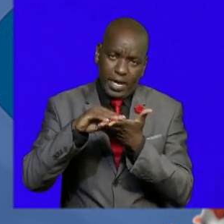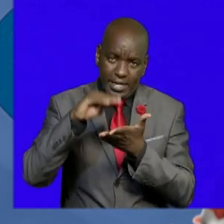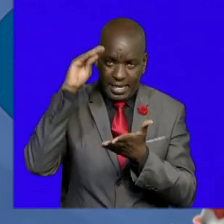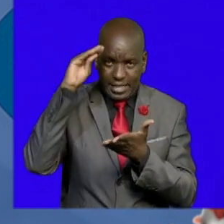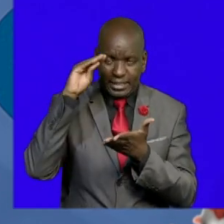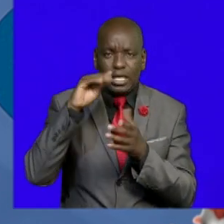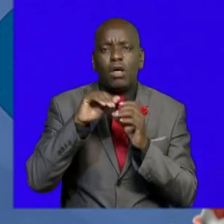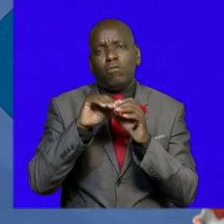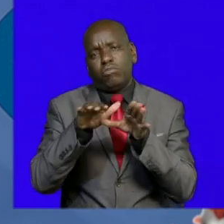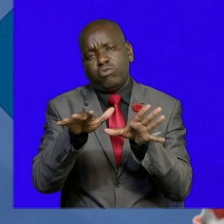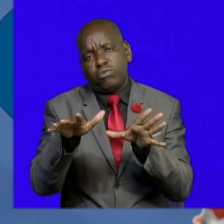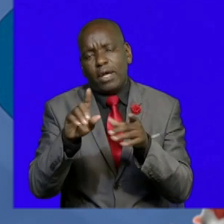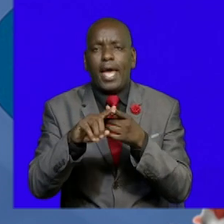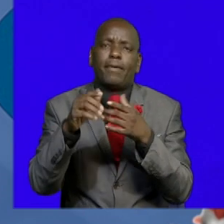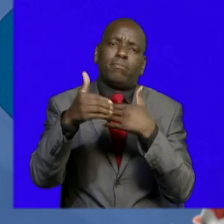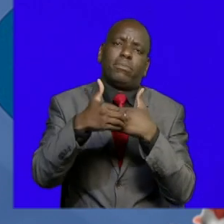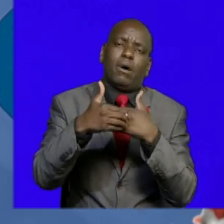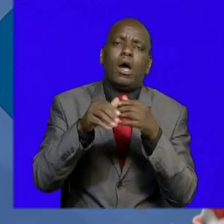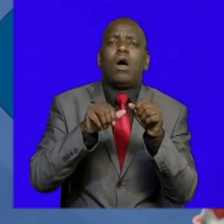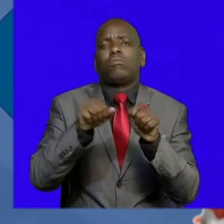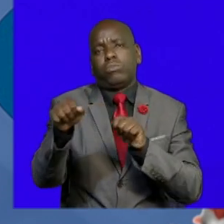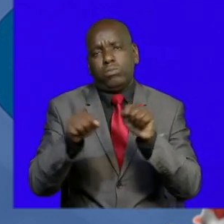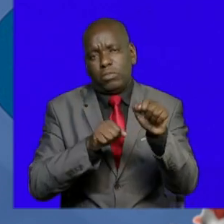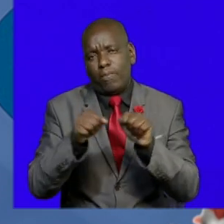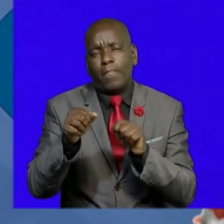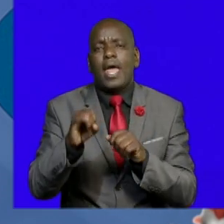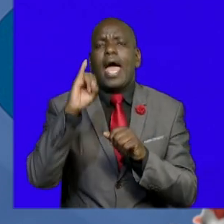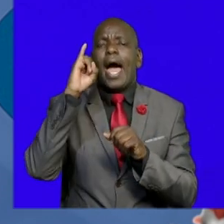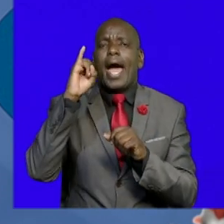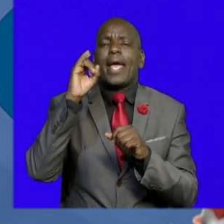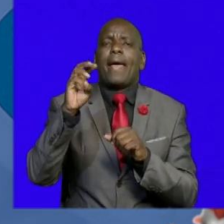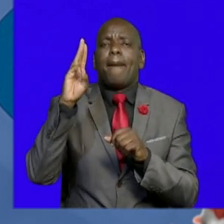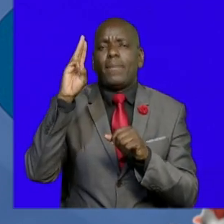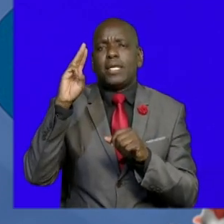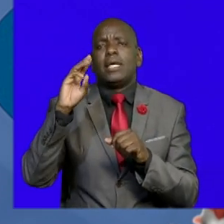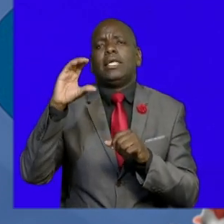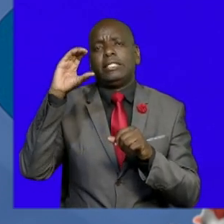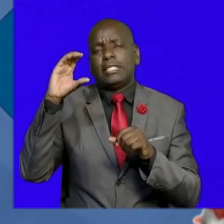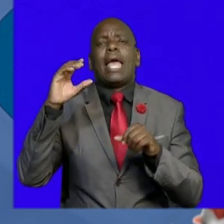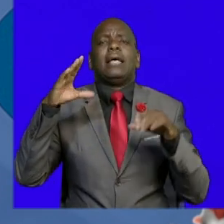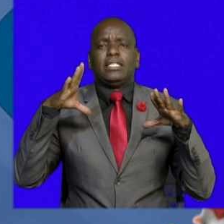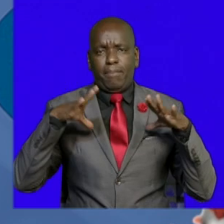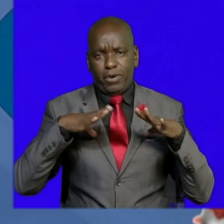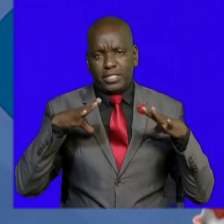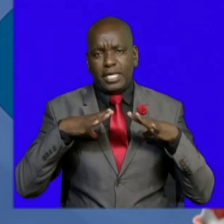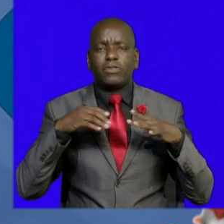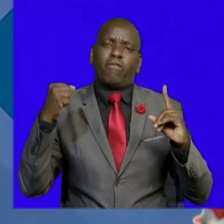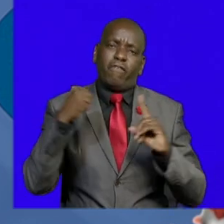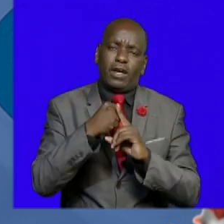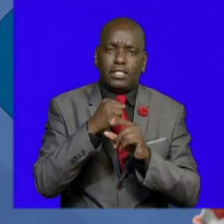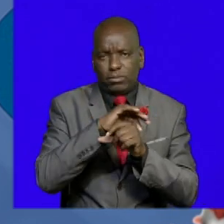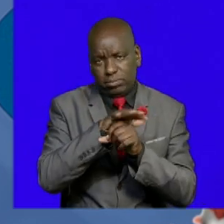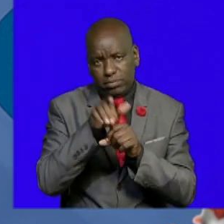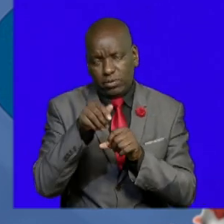that infection prevention and control, IPC, is the cornerstone of our response.